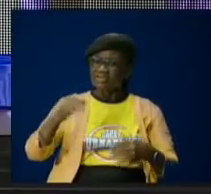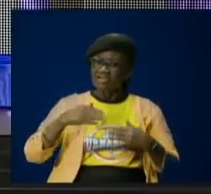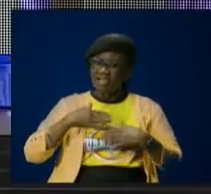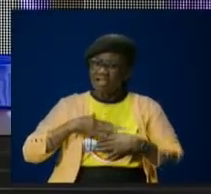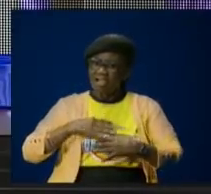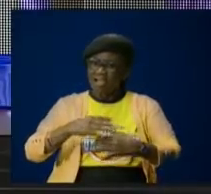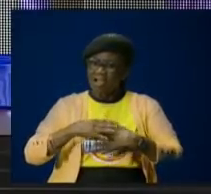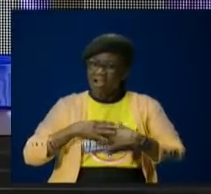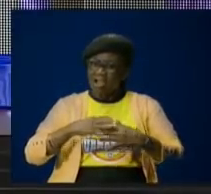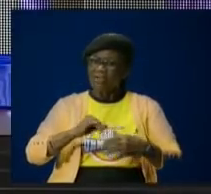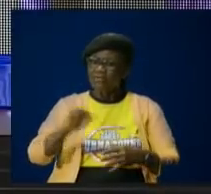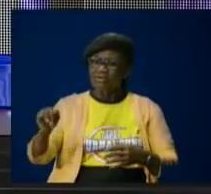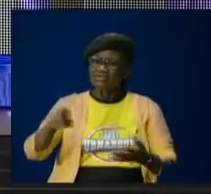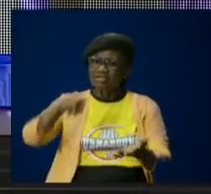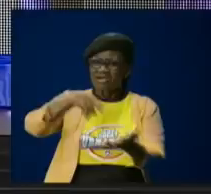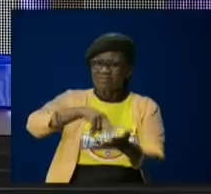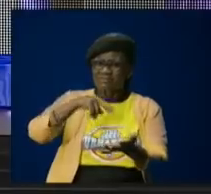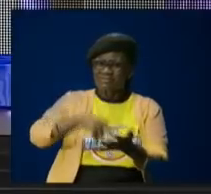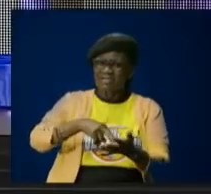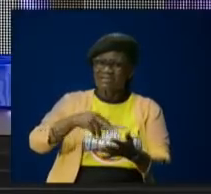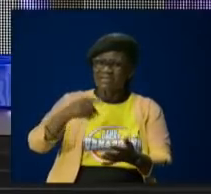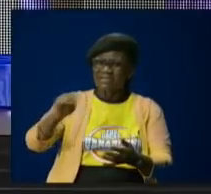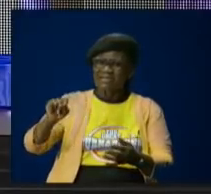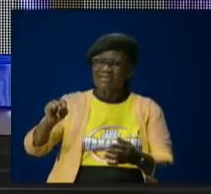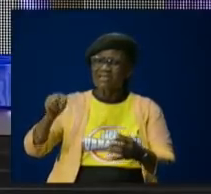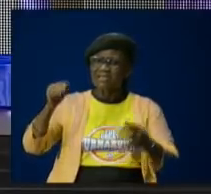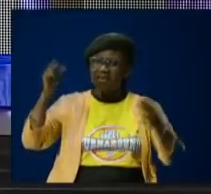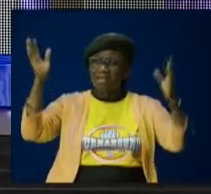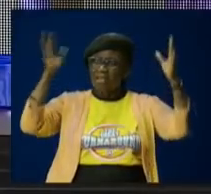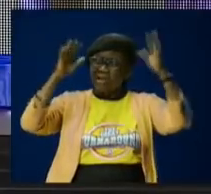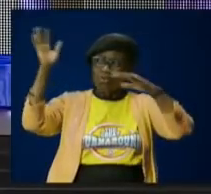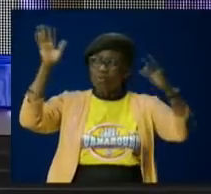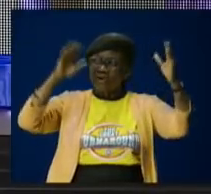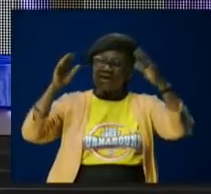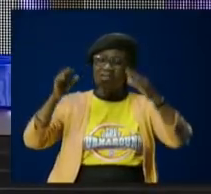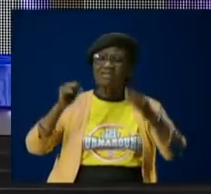represents the wind or the air.